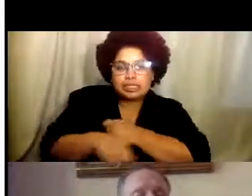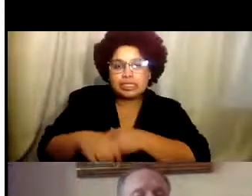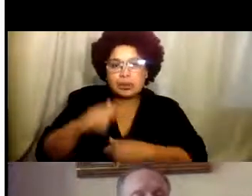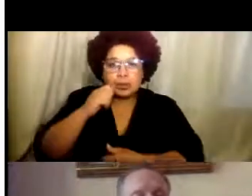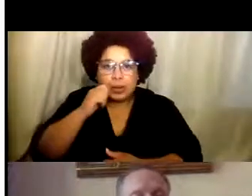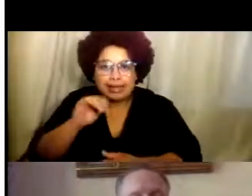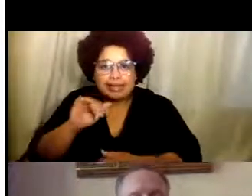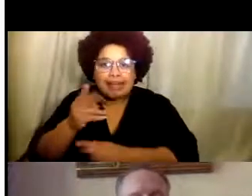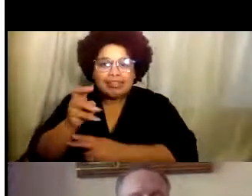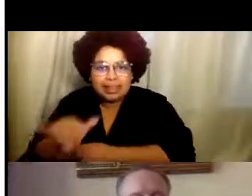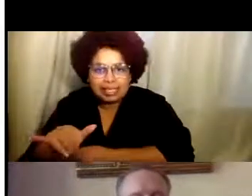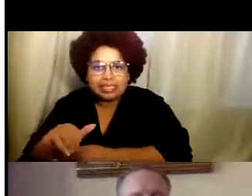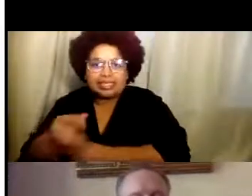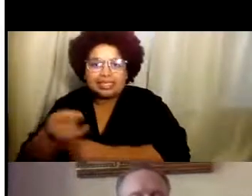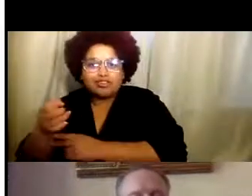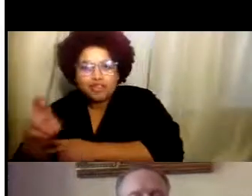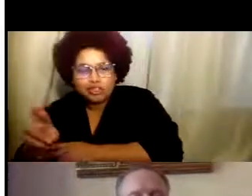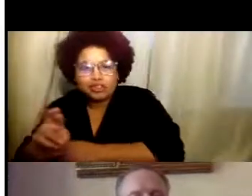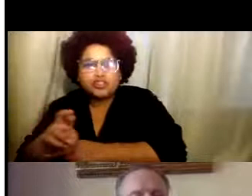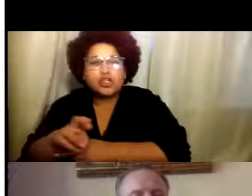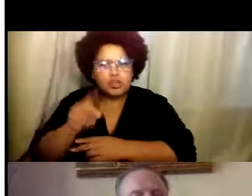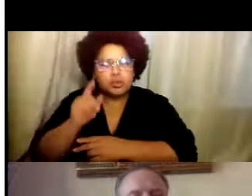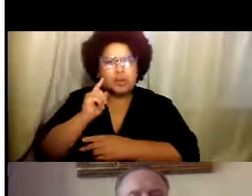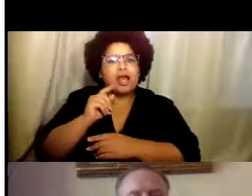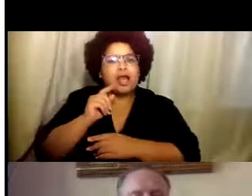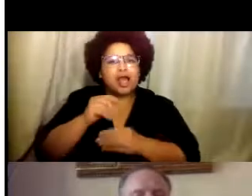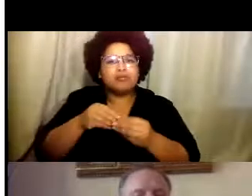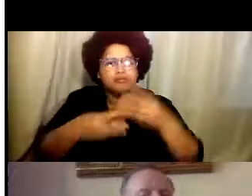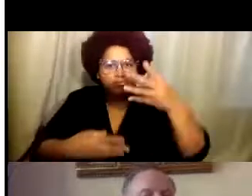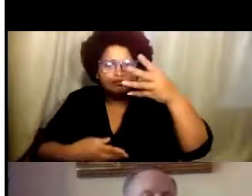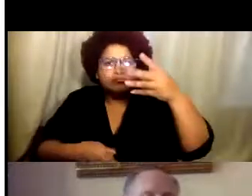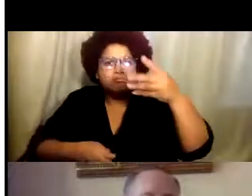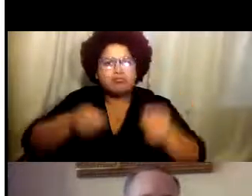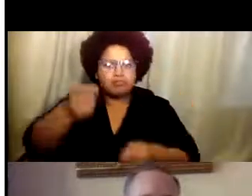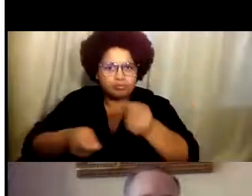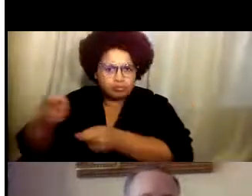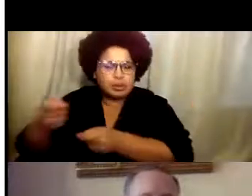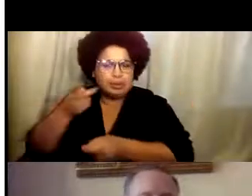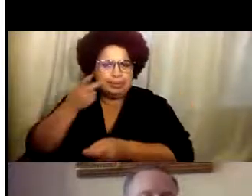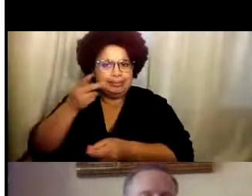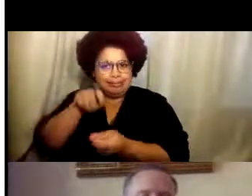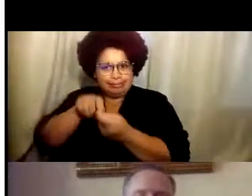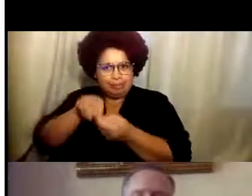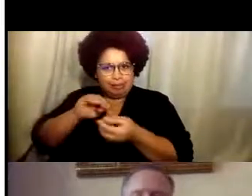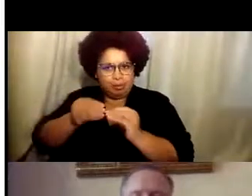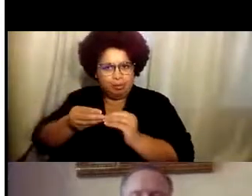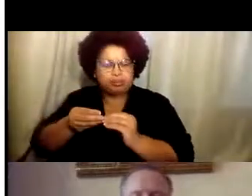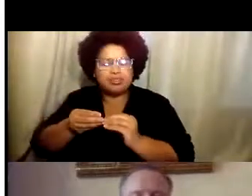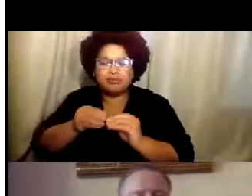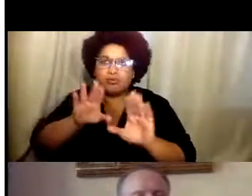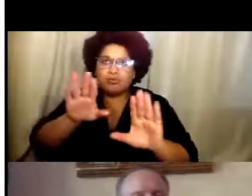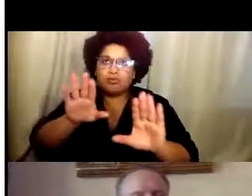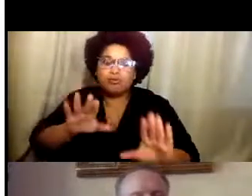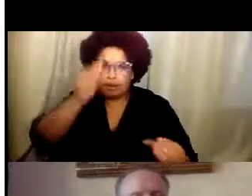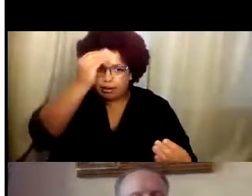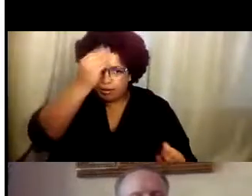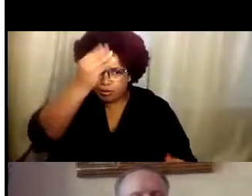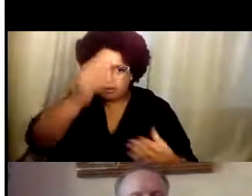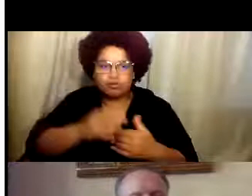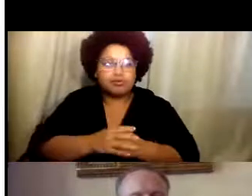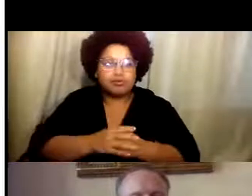and gender. So this public dashboard has daily updates with great information. Next slide,